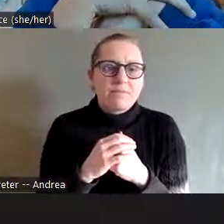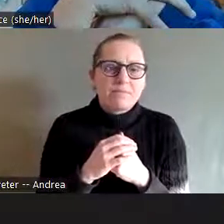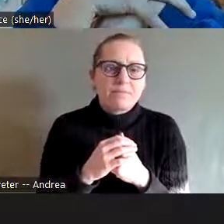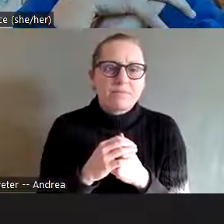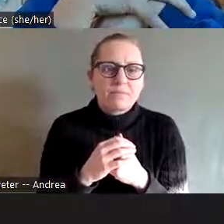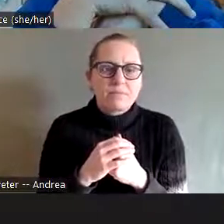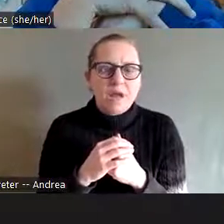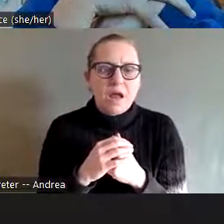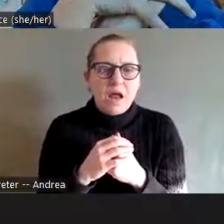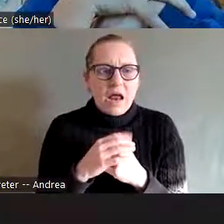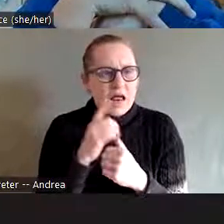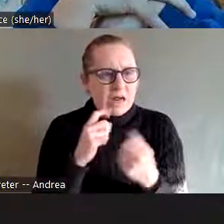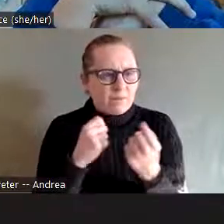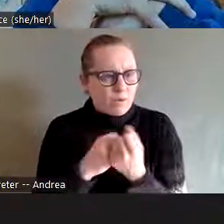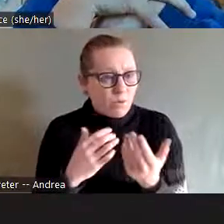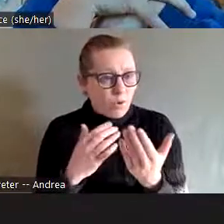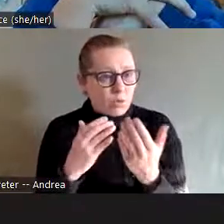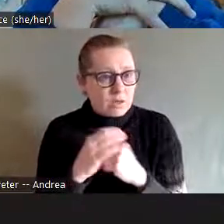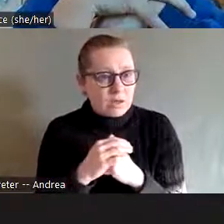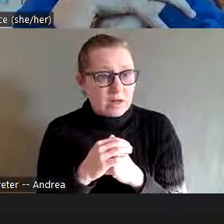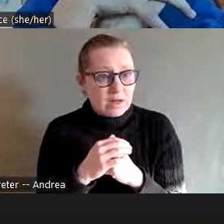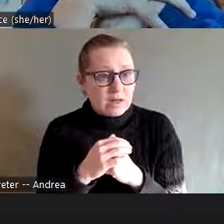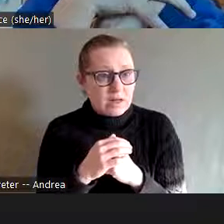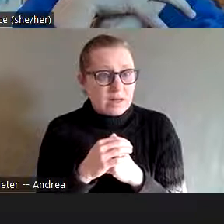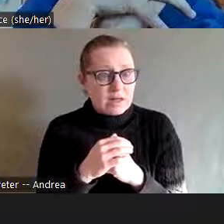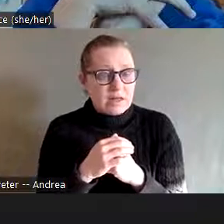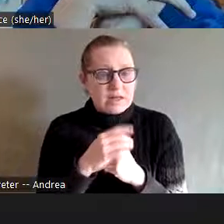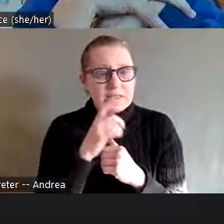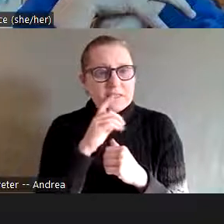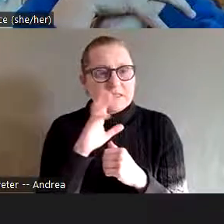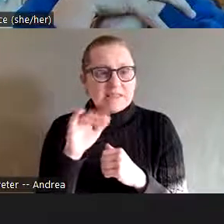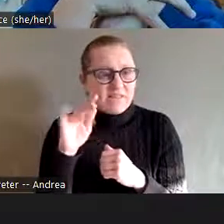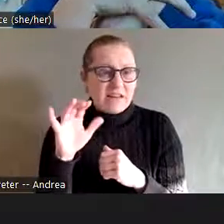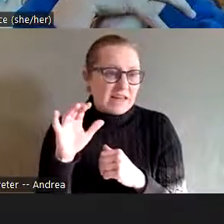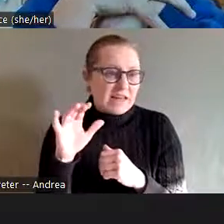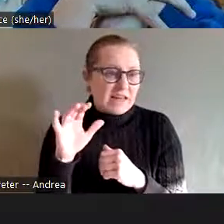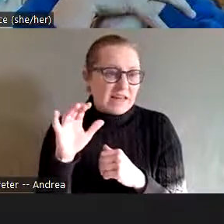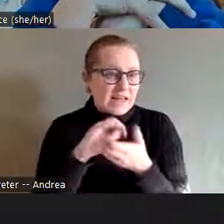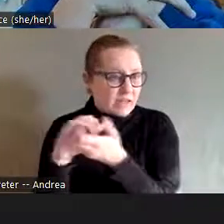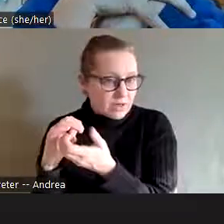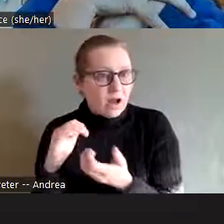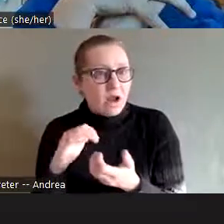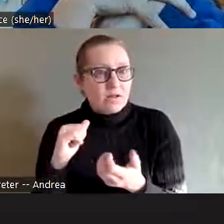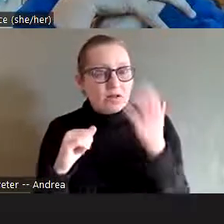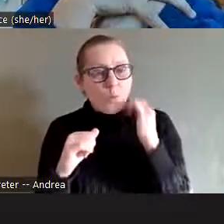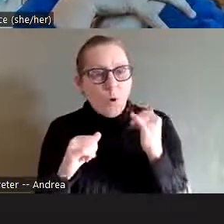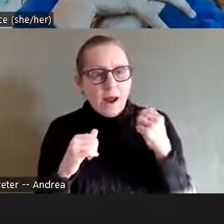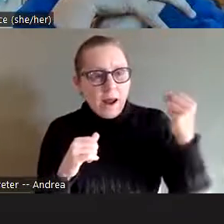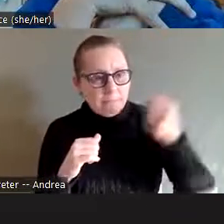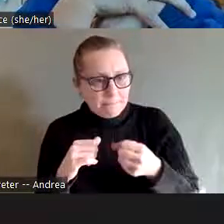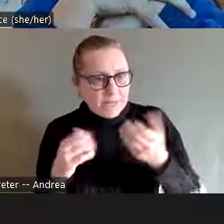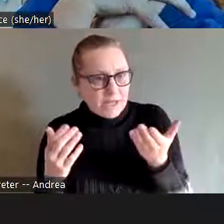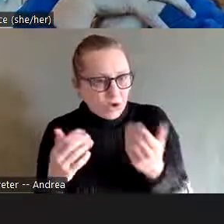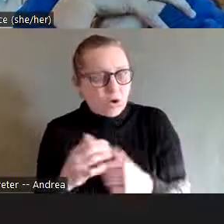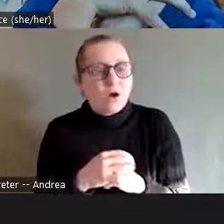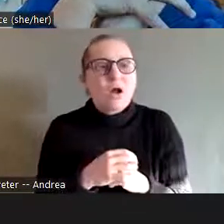and you know, promote the vehicle of civic engagement, and that's what brought me here. So it makes it almost